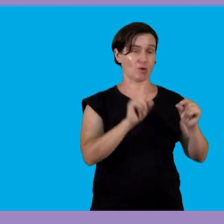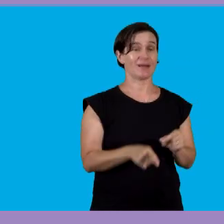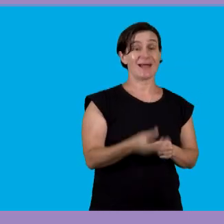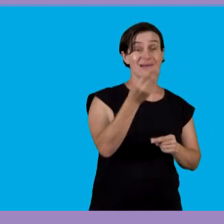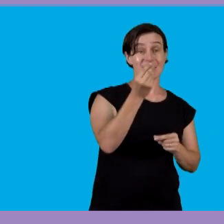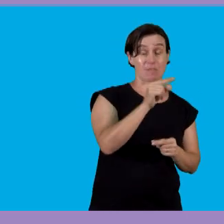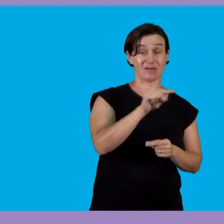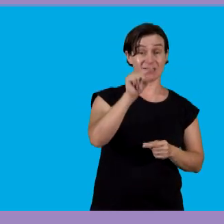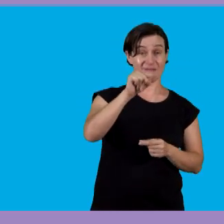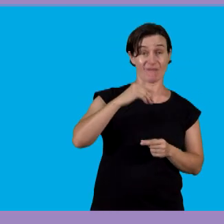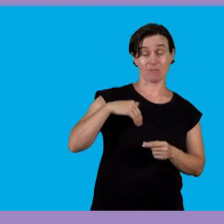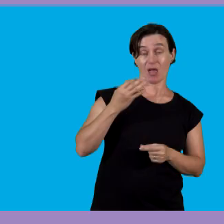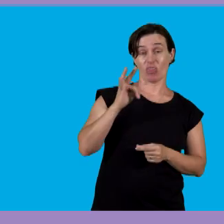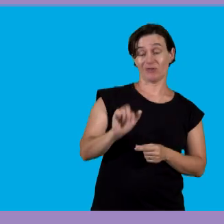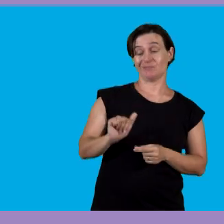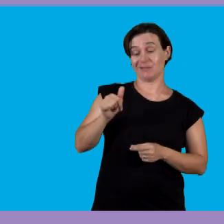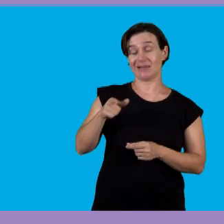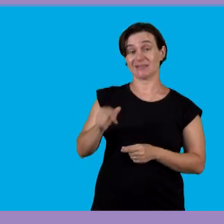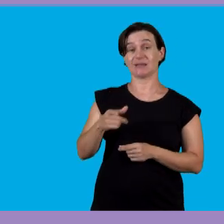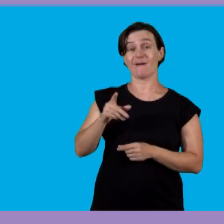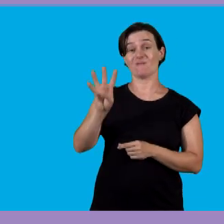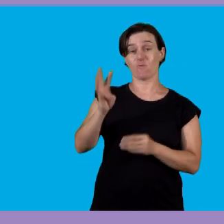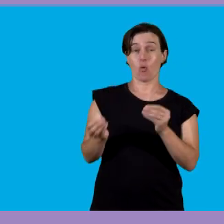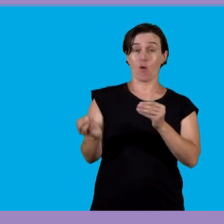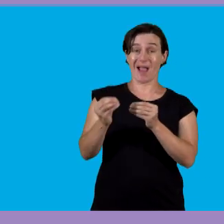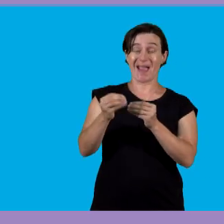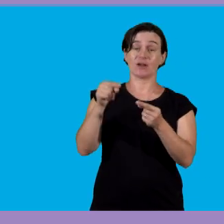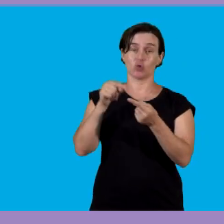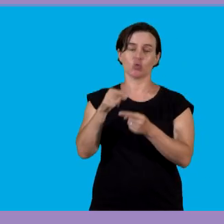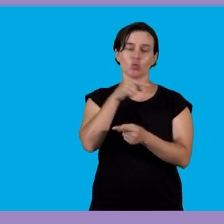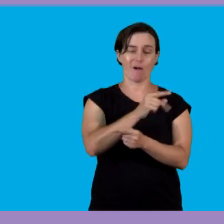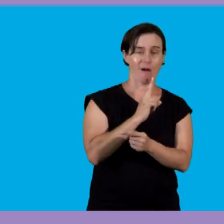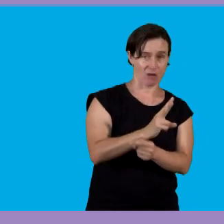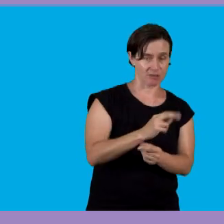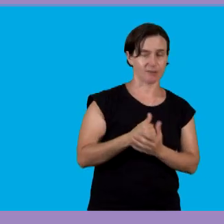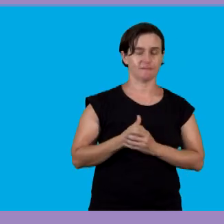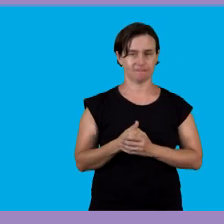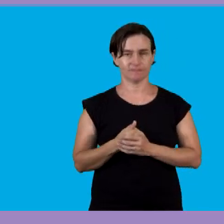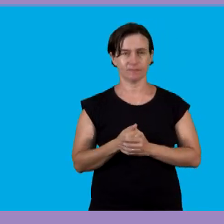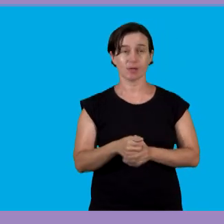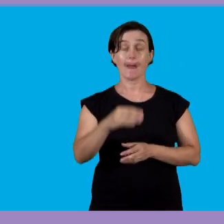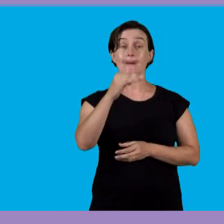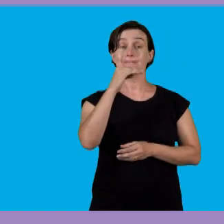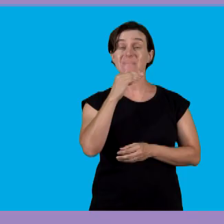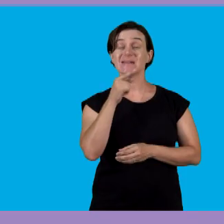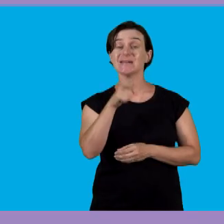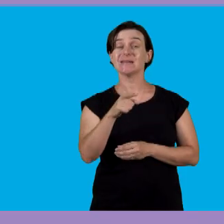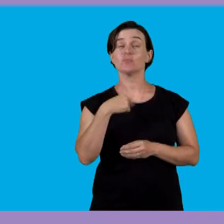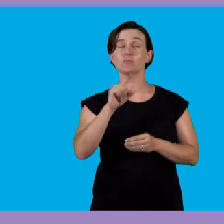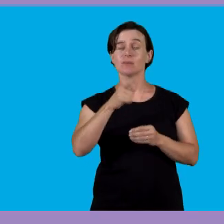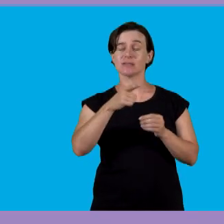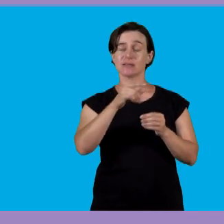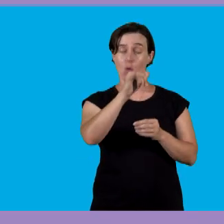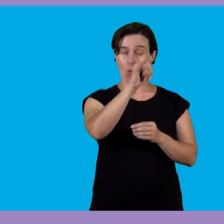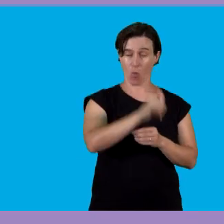then 4 is added to the quotient. So we know that this rule is going to result in the output. So